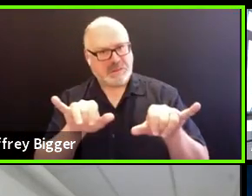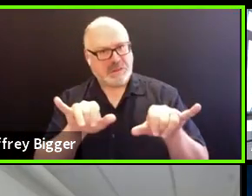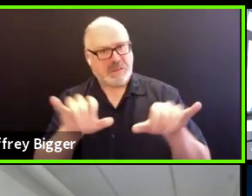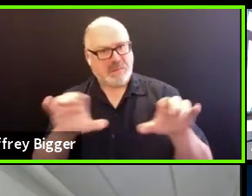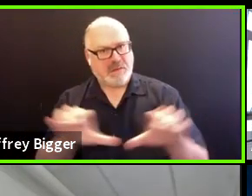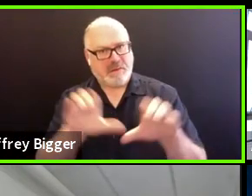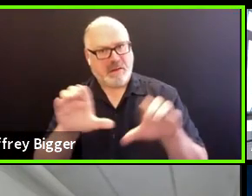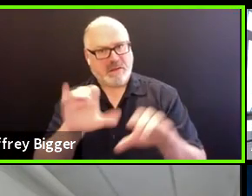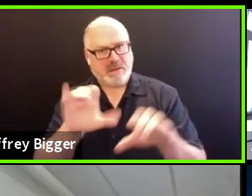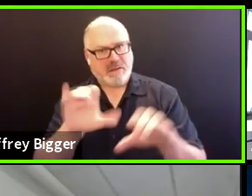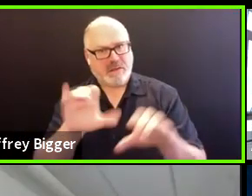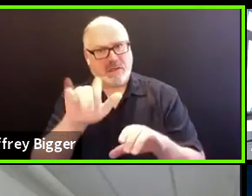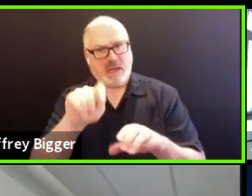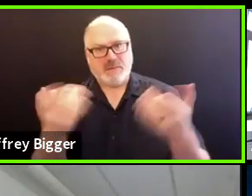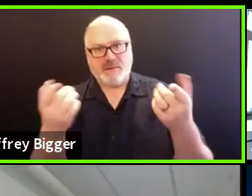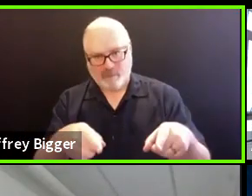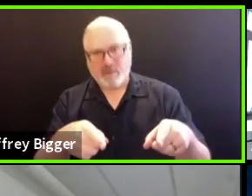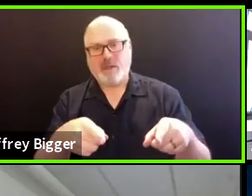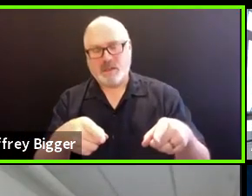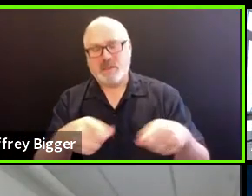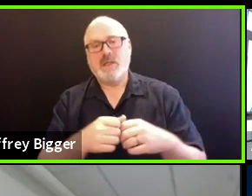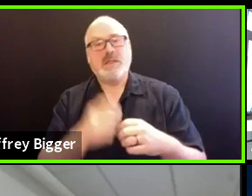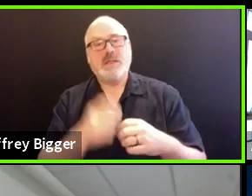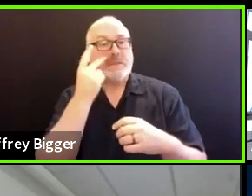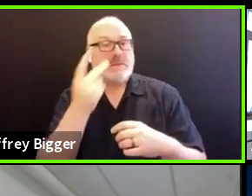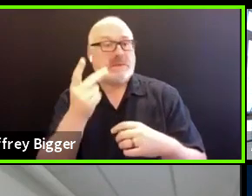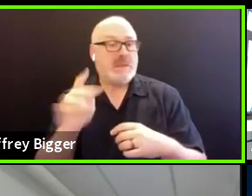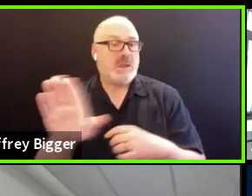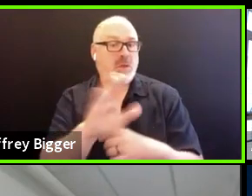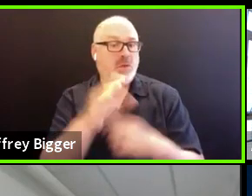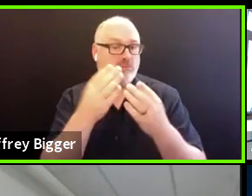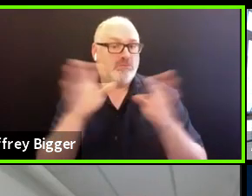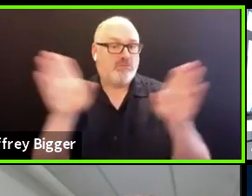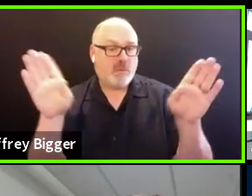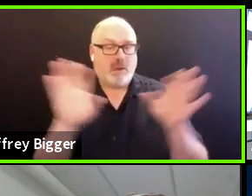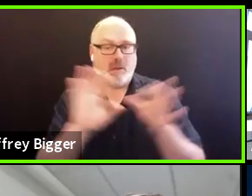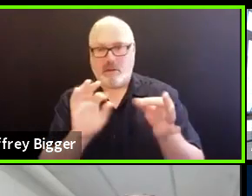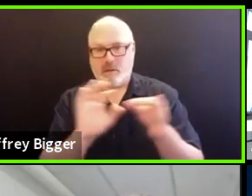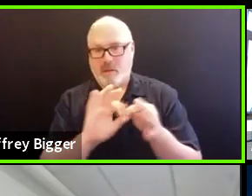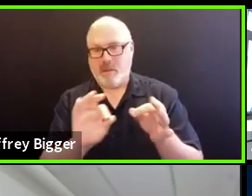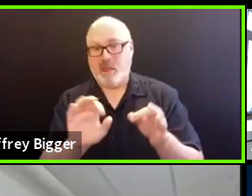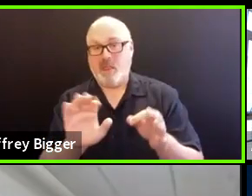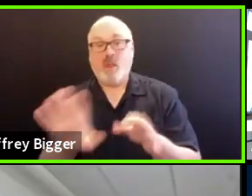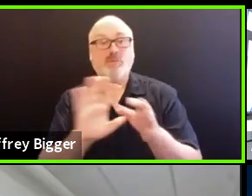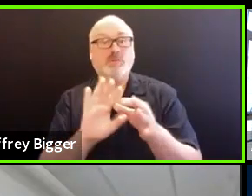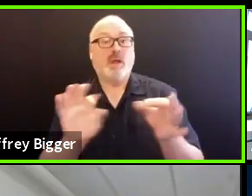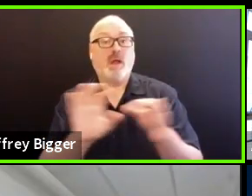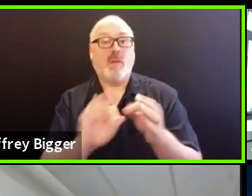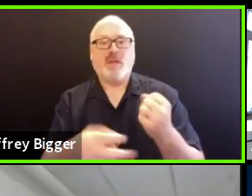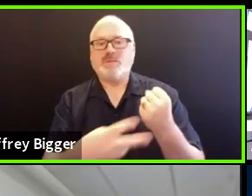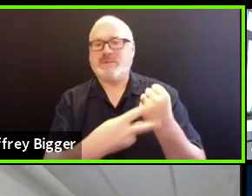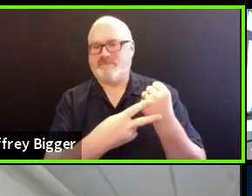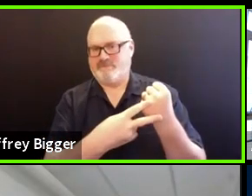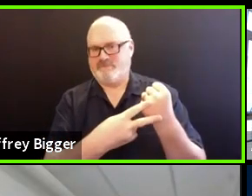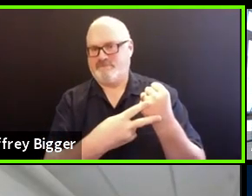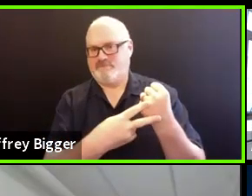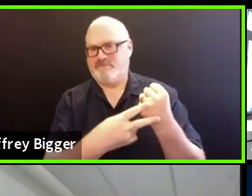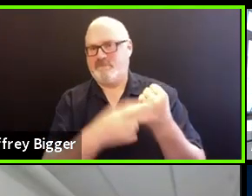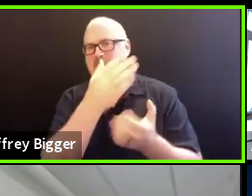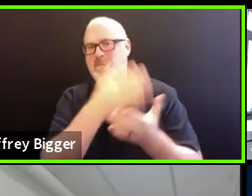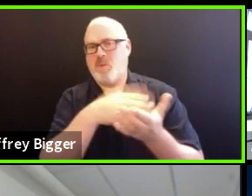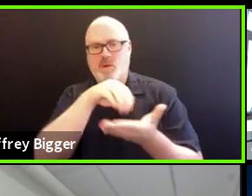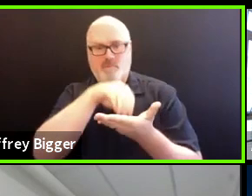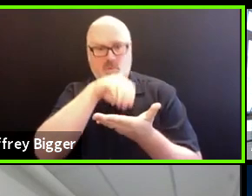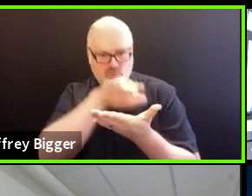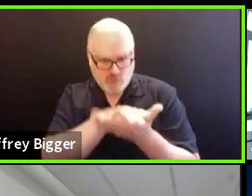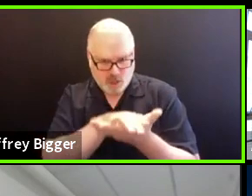going forward and be able to see your public comment. And those comments will be saved as part of the record of the